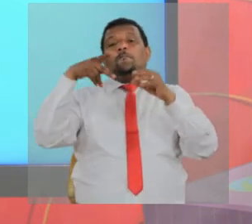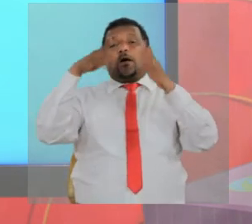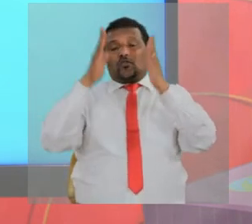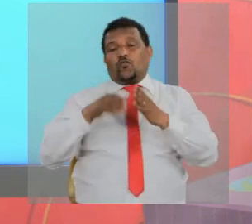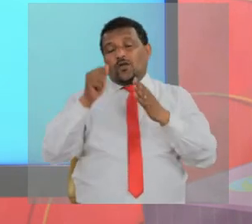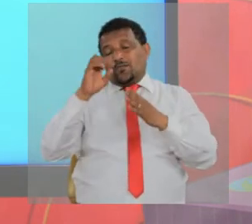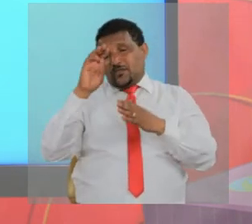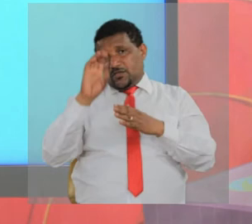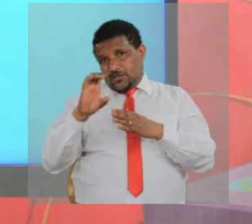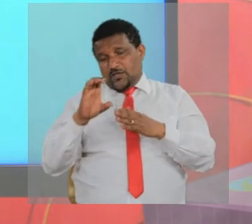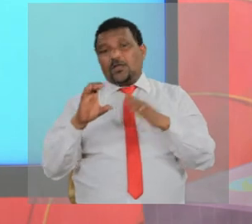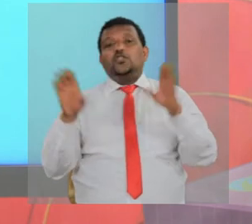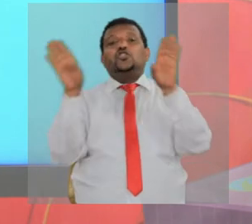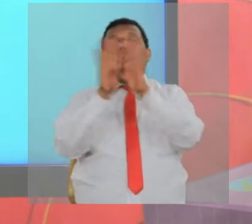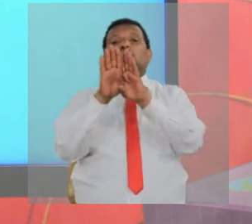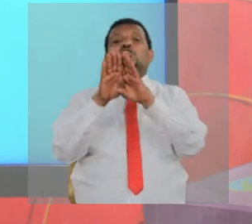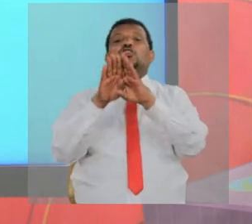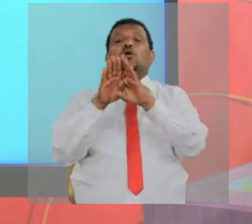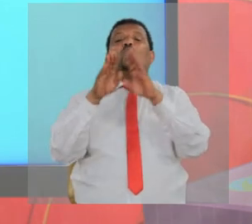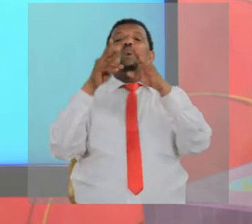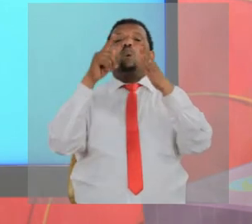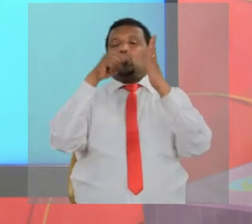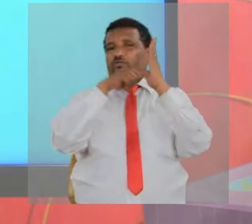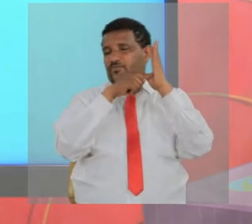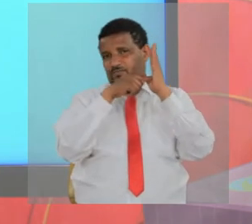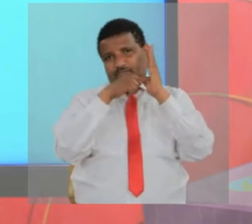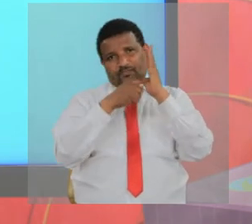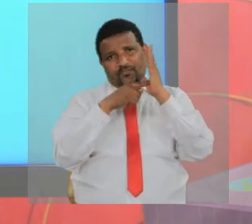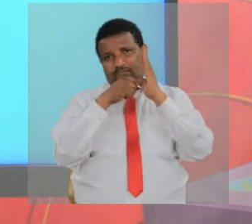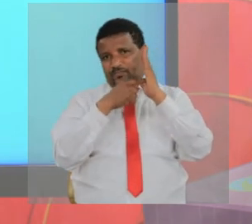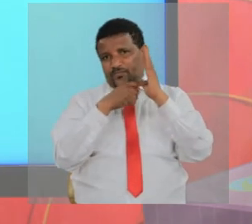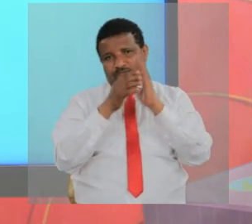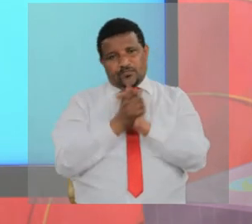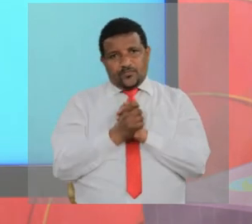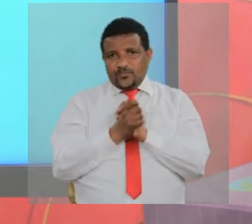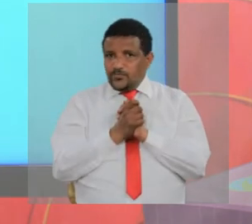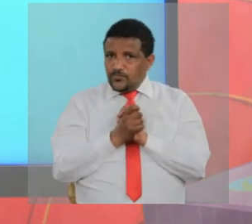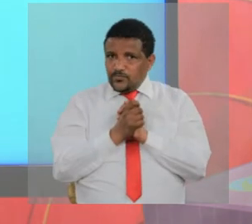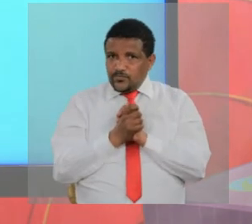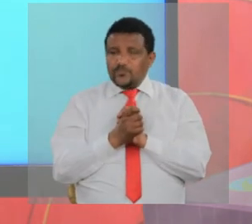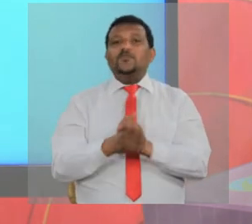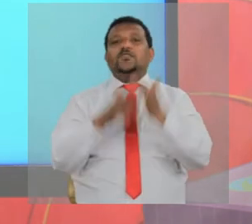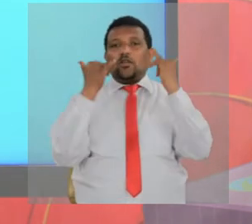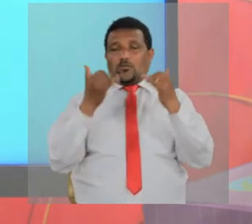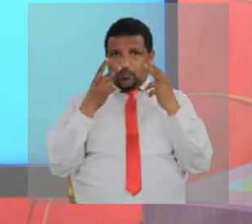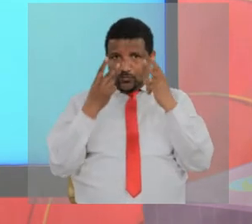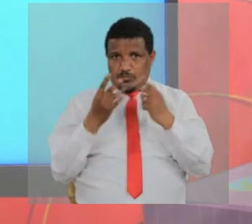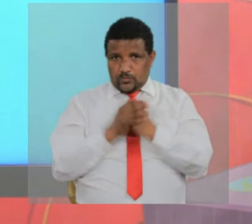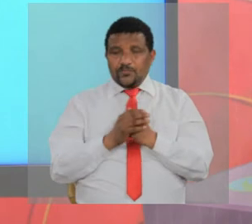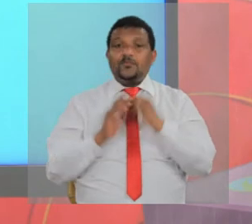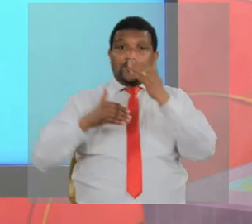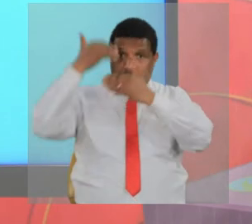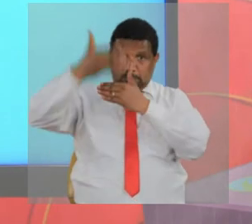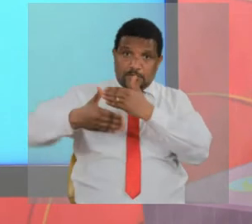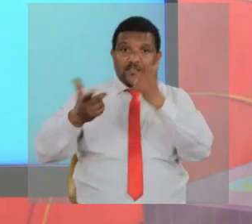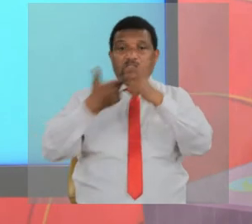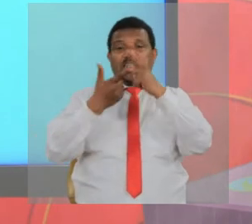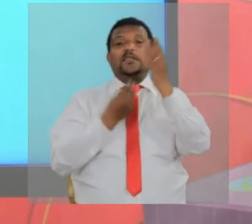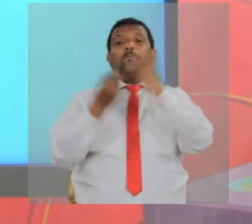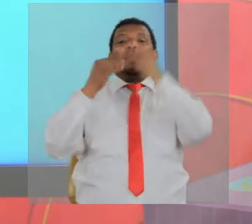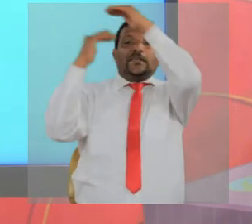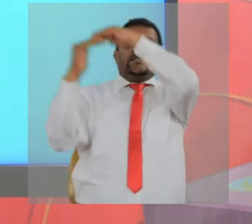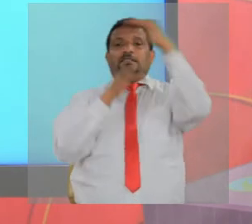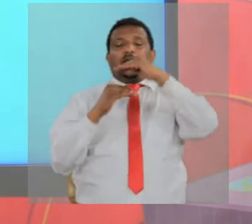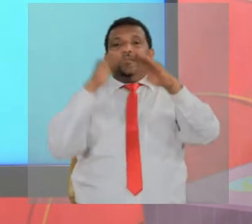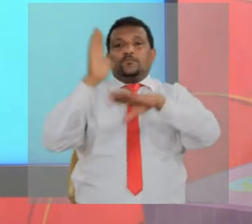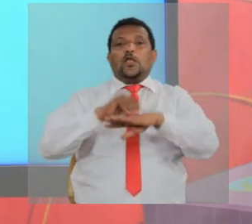above the shutdown point. Now let's flash to the second market